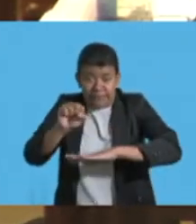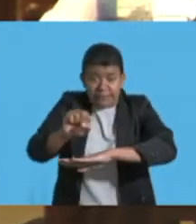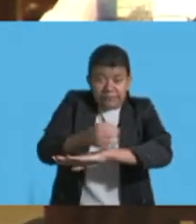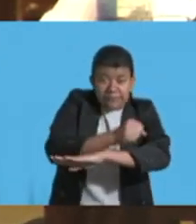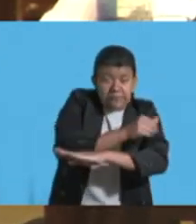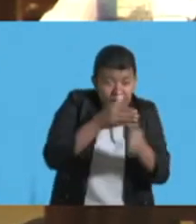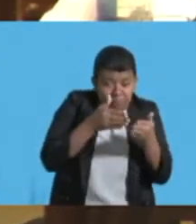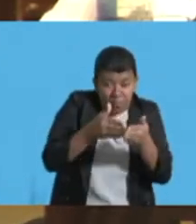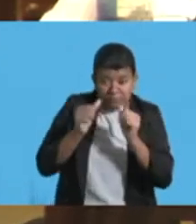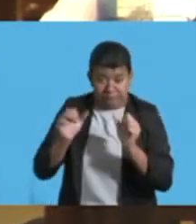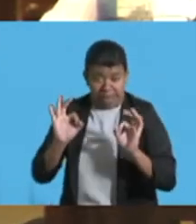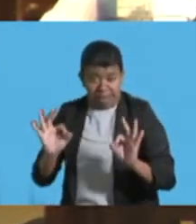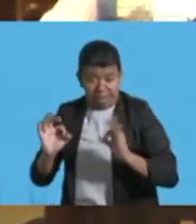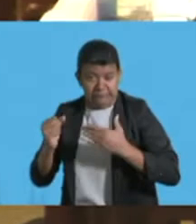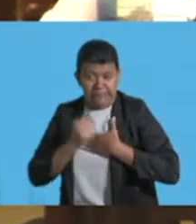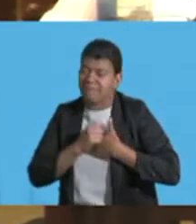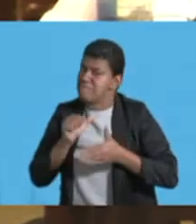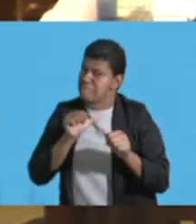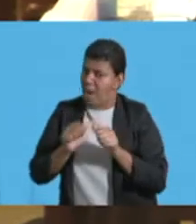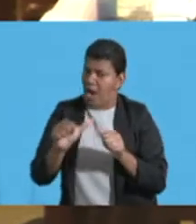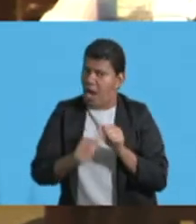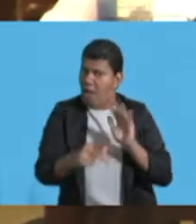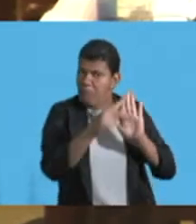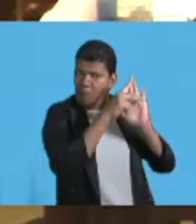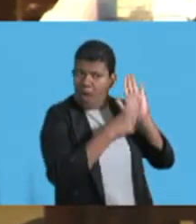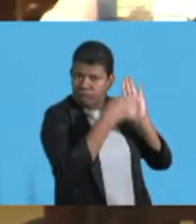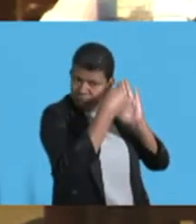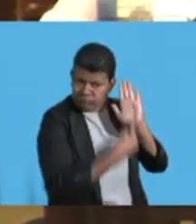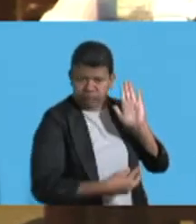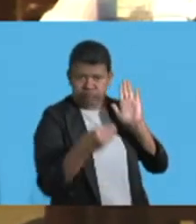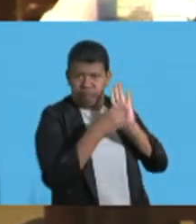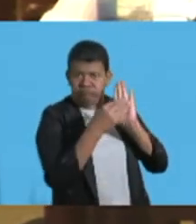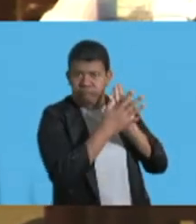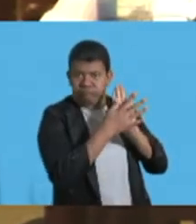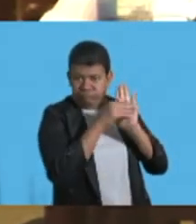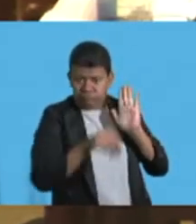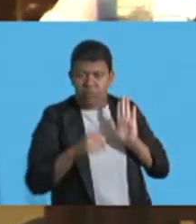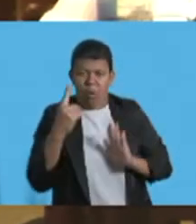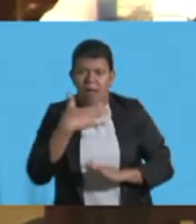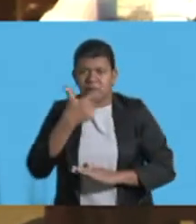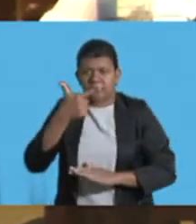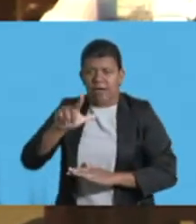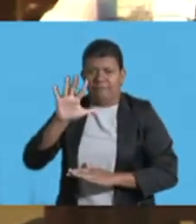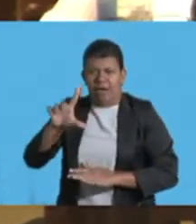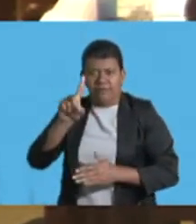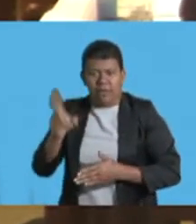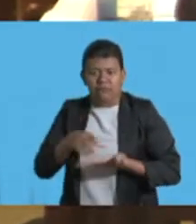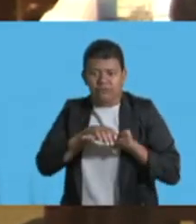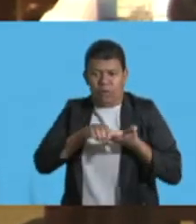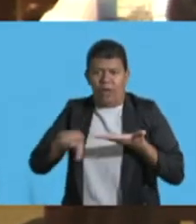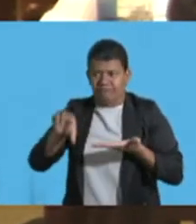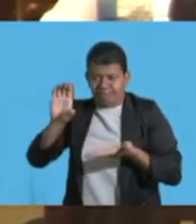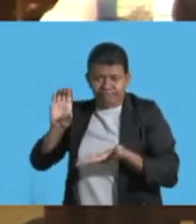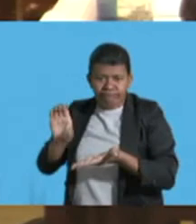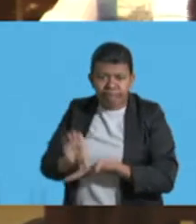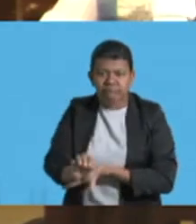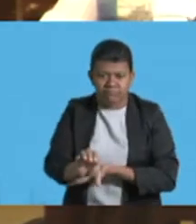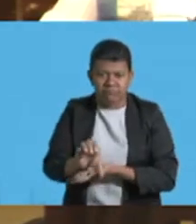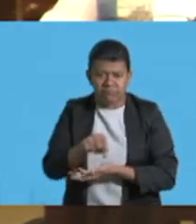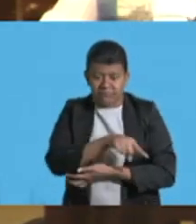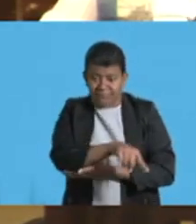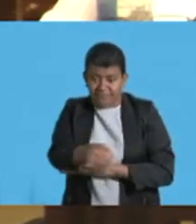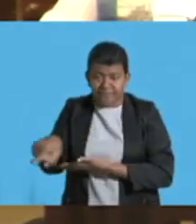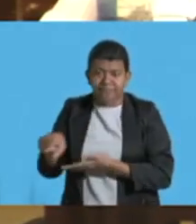policy advice, $107,000 has been allocated for the completion of phase 2 of household travel survey.